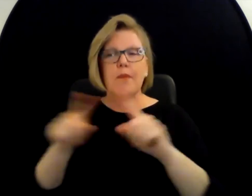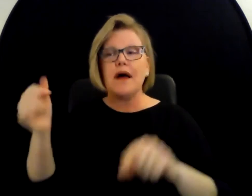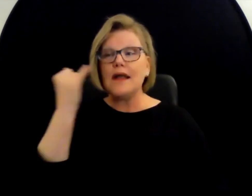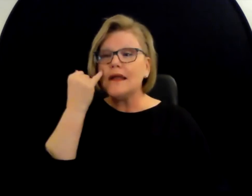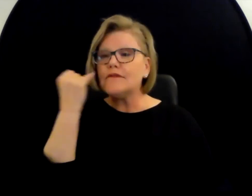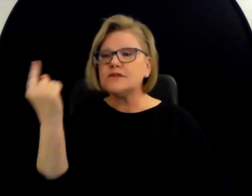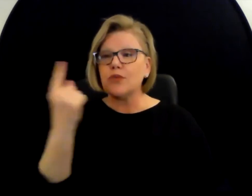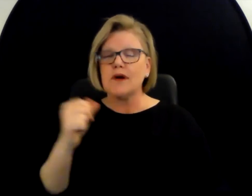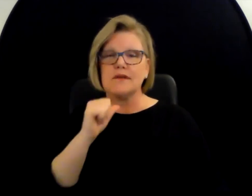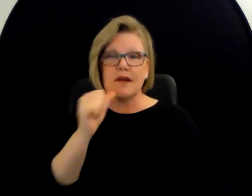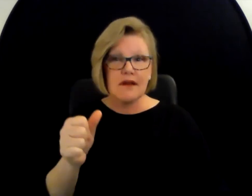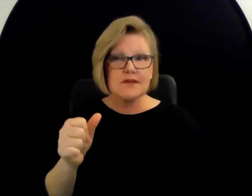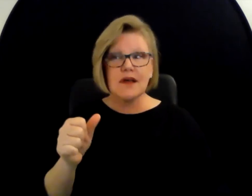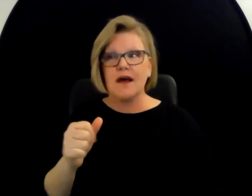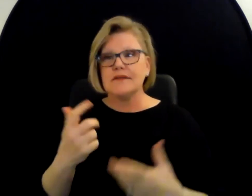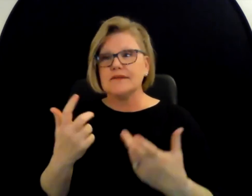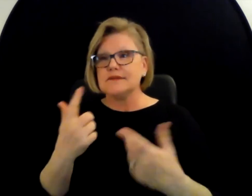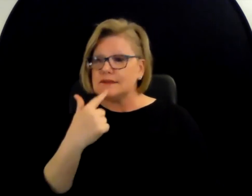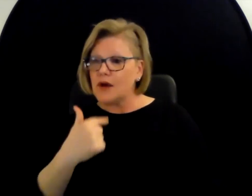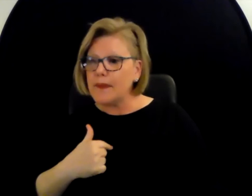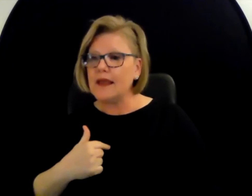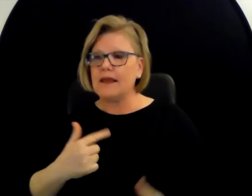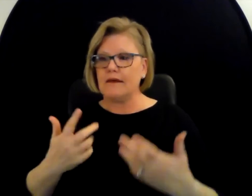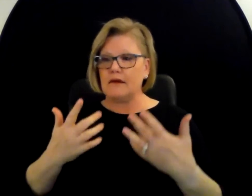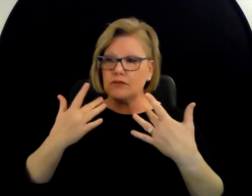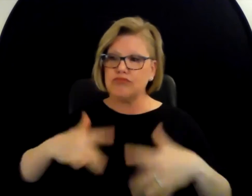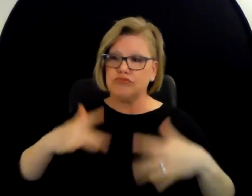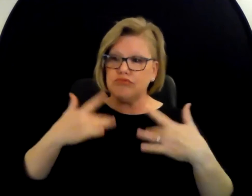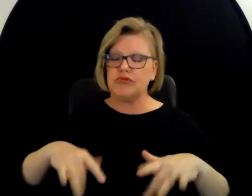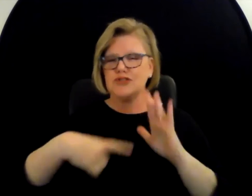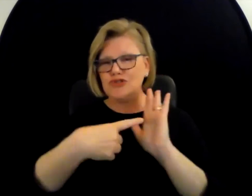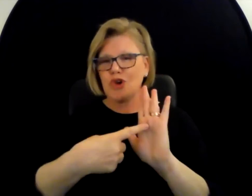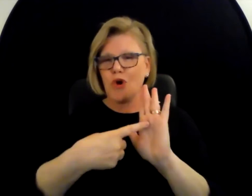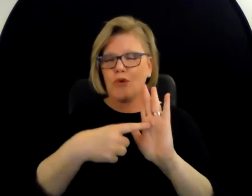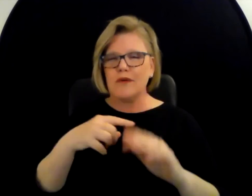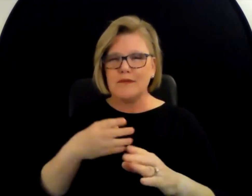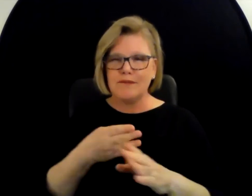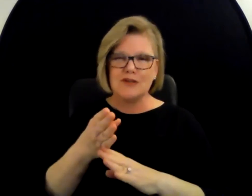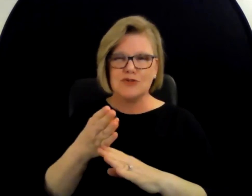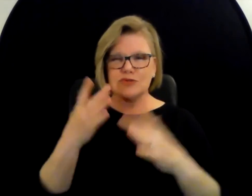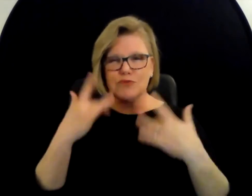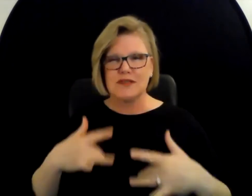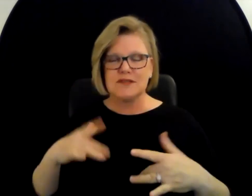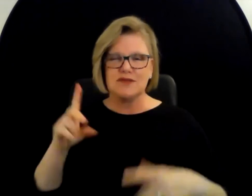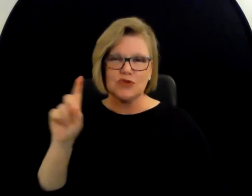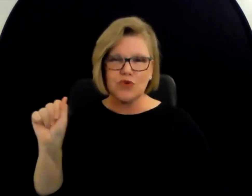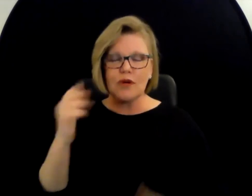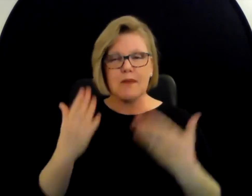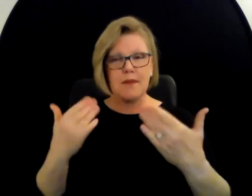endorse enough symptoms to meet criteria for major depressive disorder, they may get that added benefit out